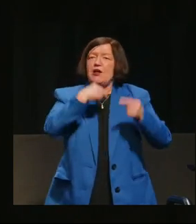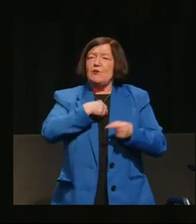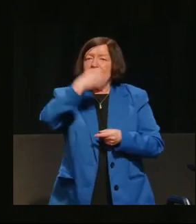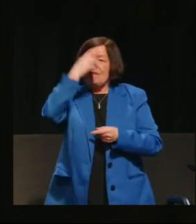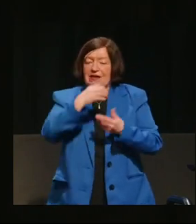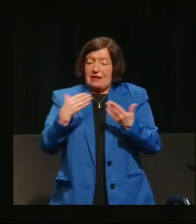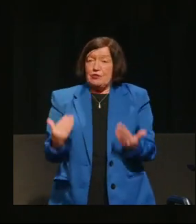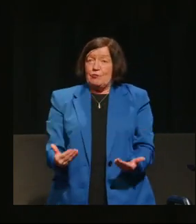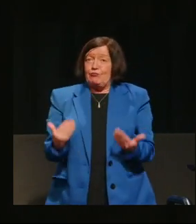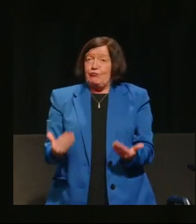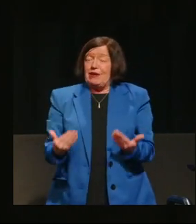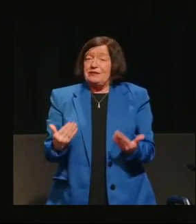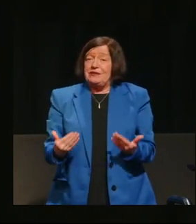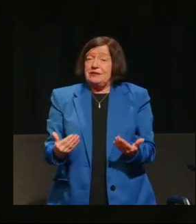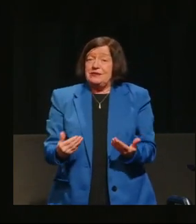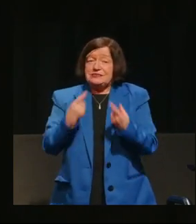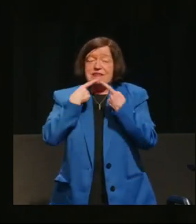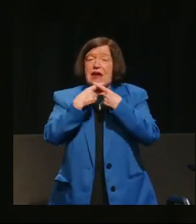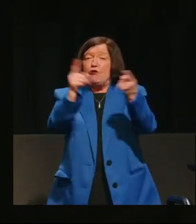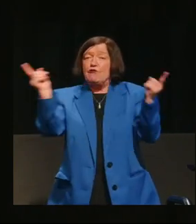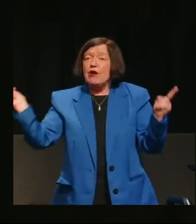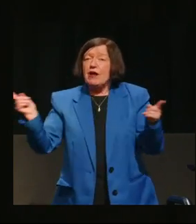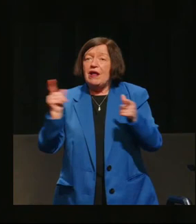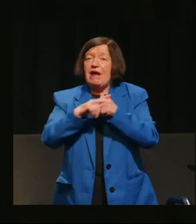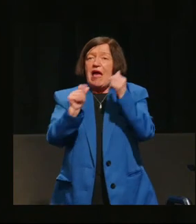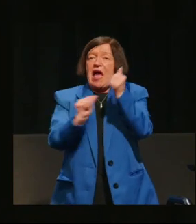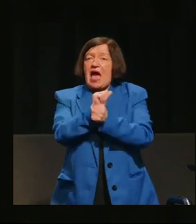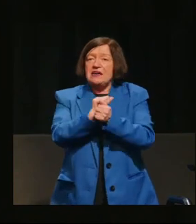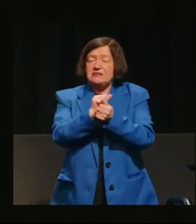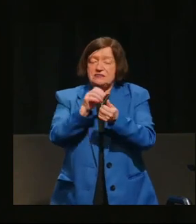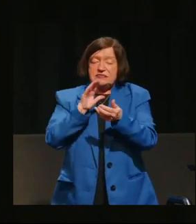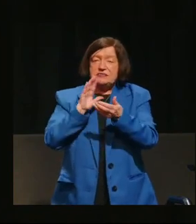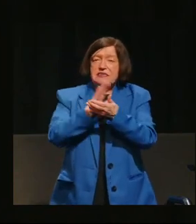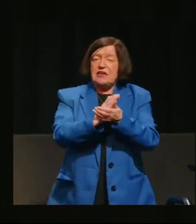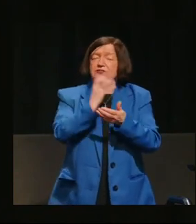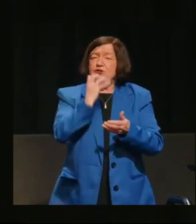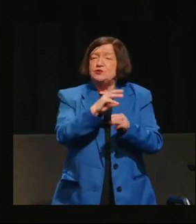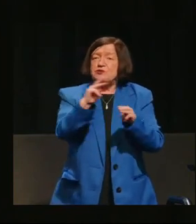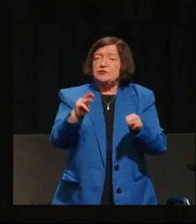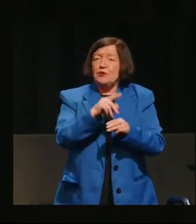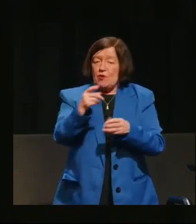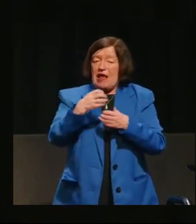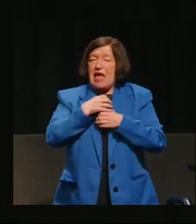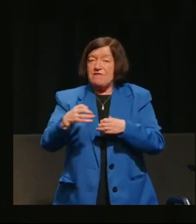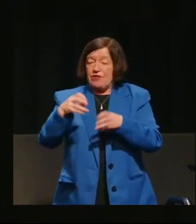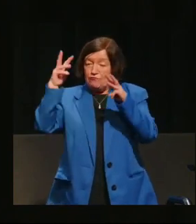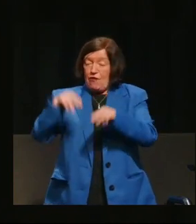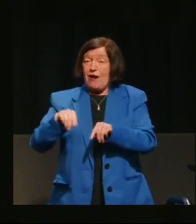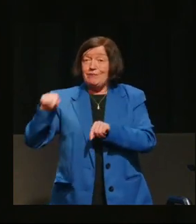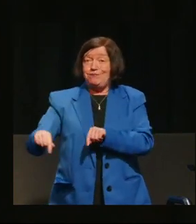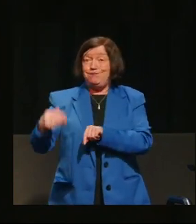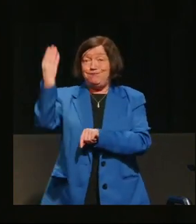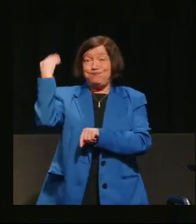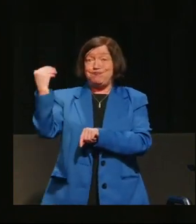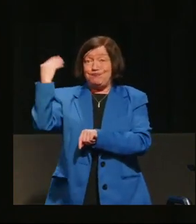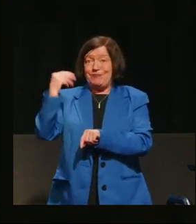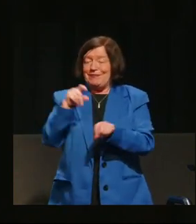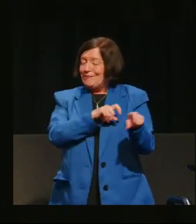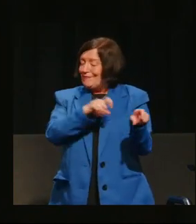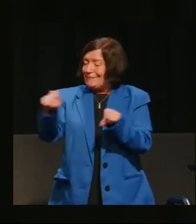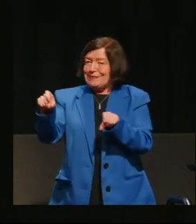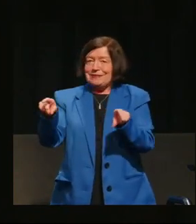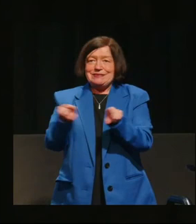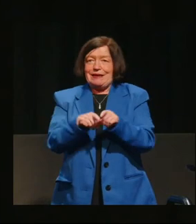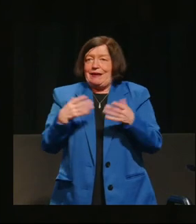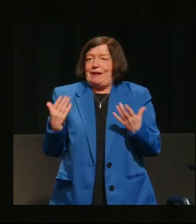present one. Declarations and acts of anti-Semitism were hateful and wrong then and remain so in the